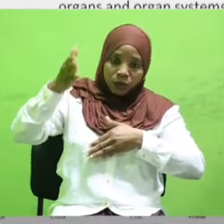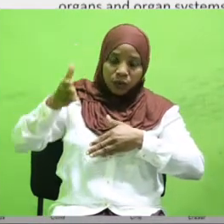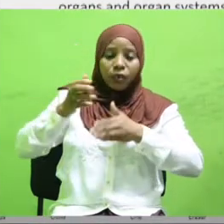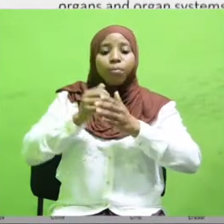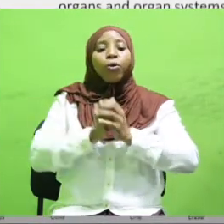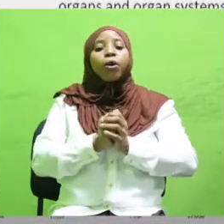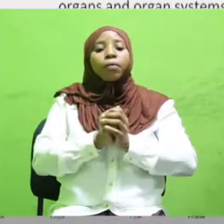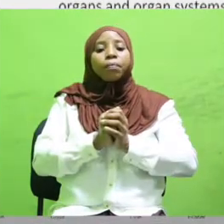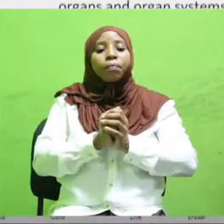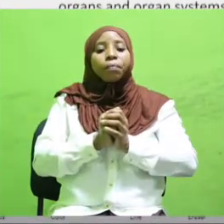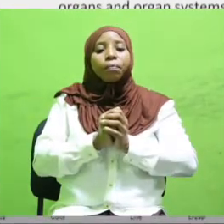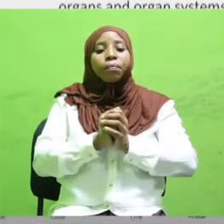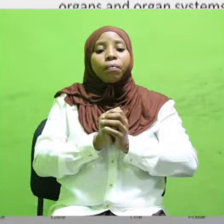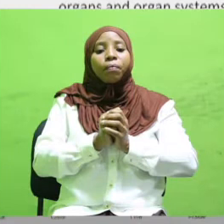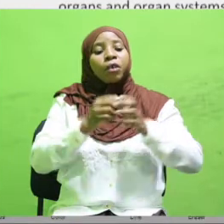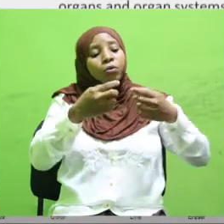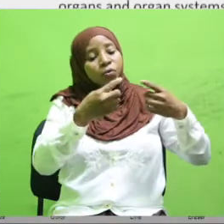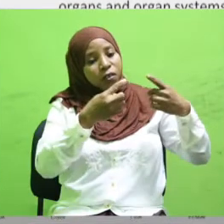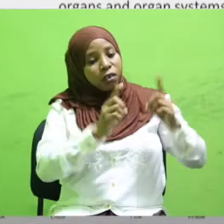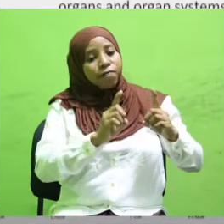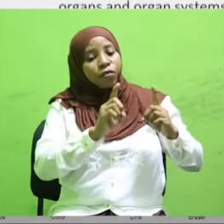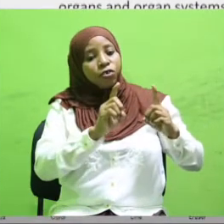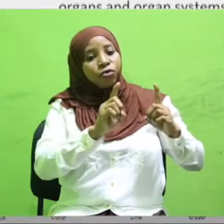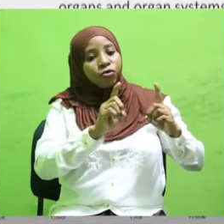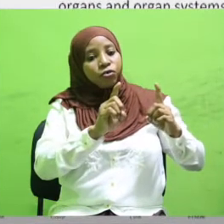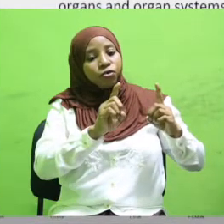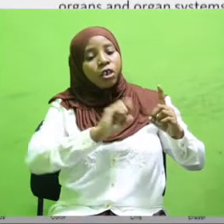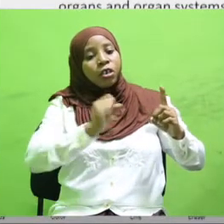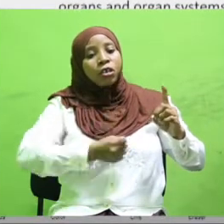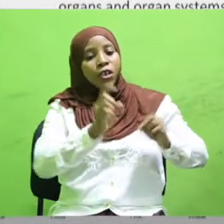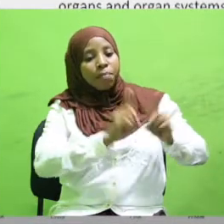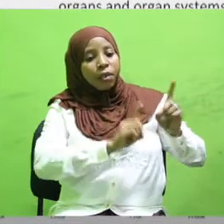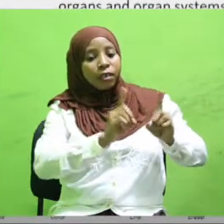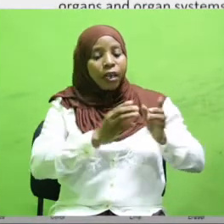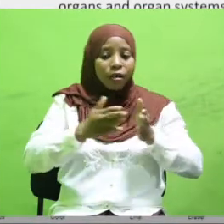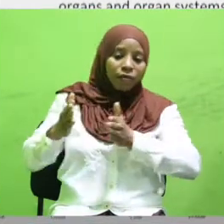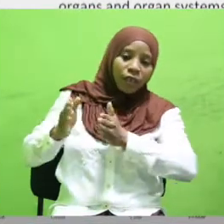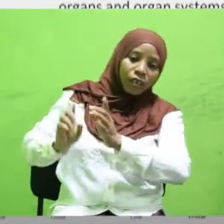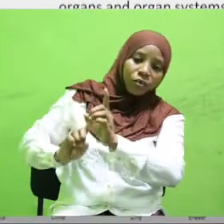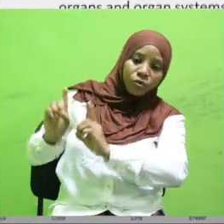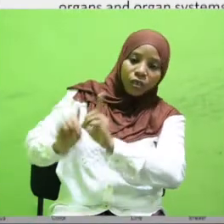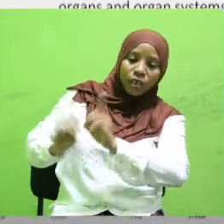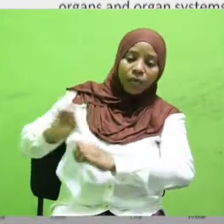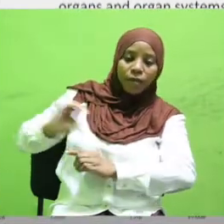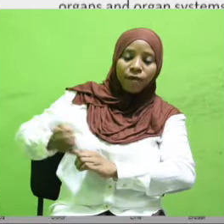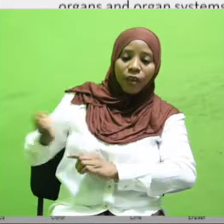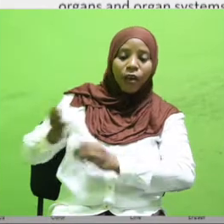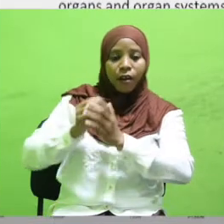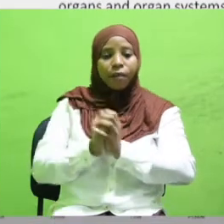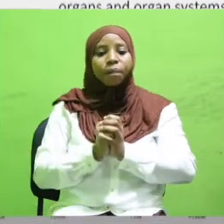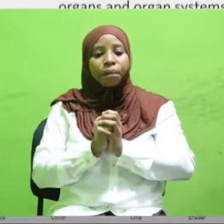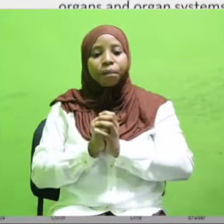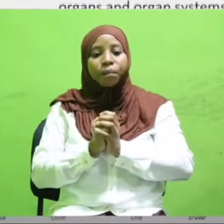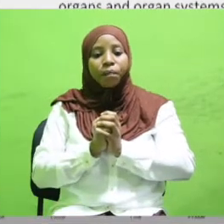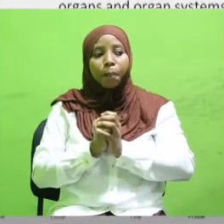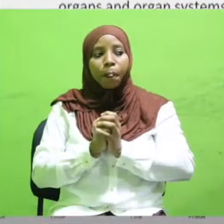put kingdom plantae, and the other you can put kingdom fungi. So